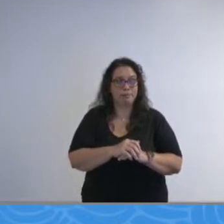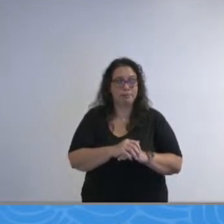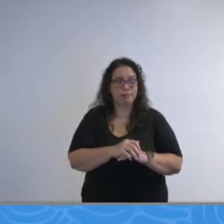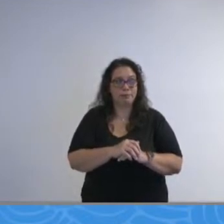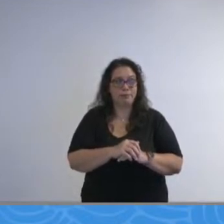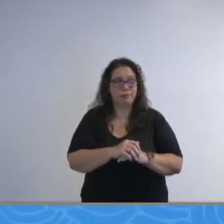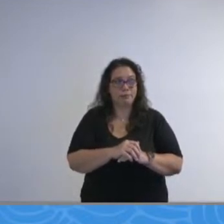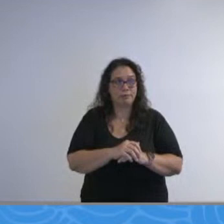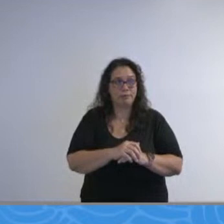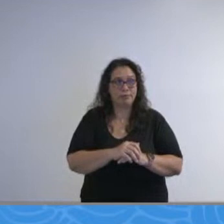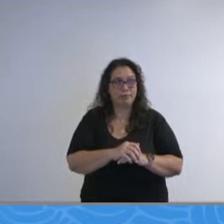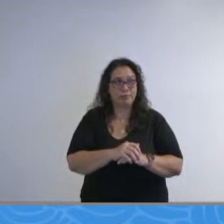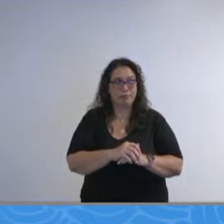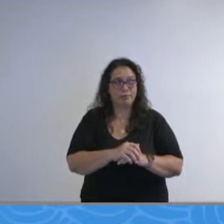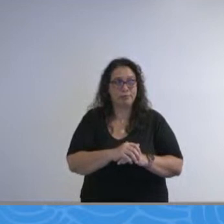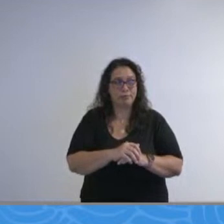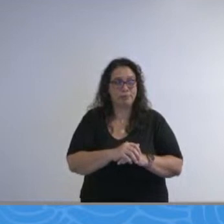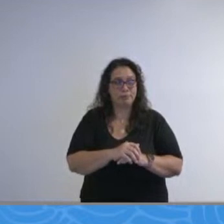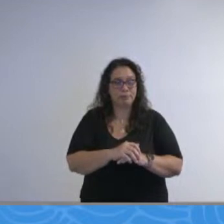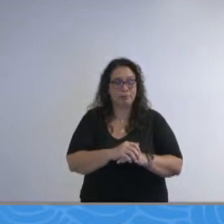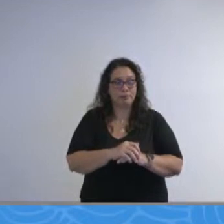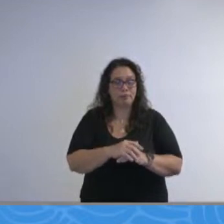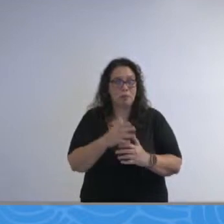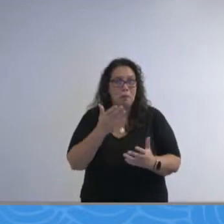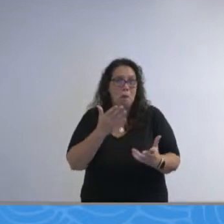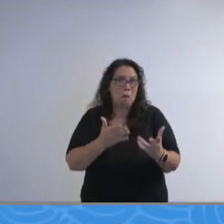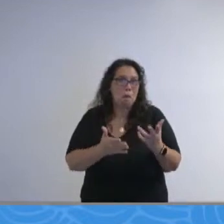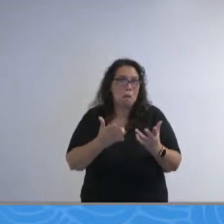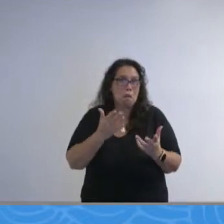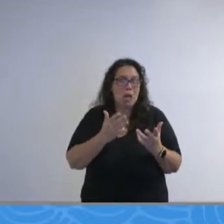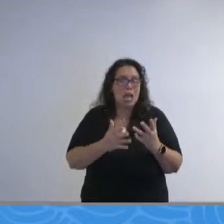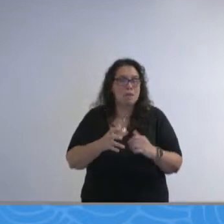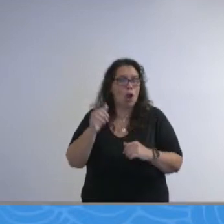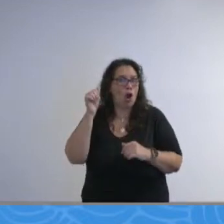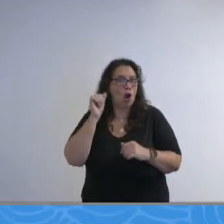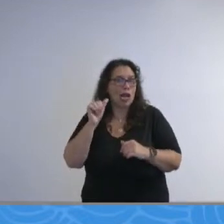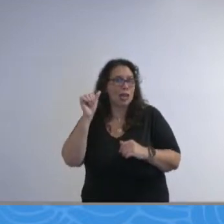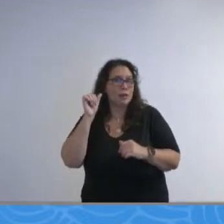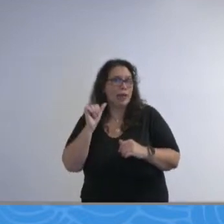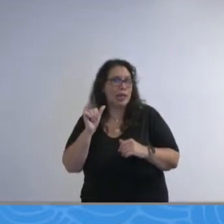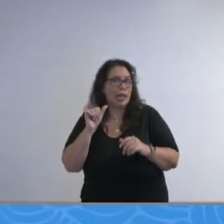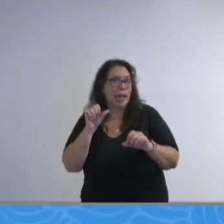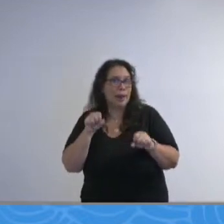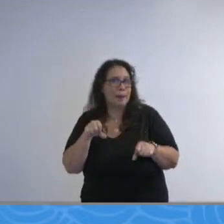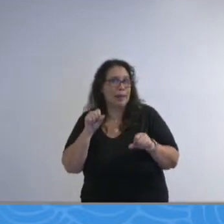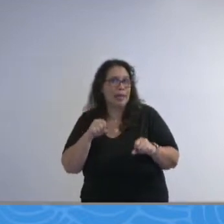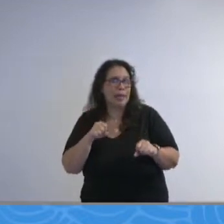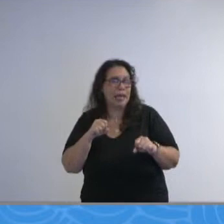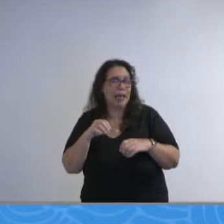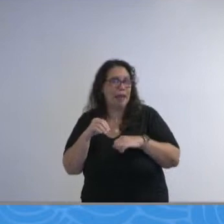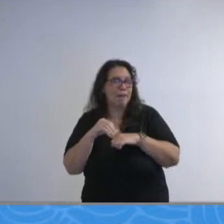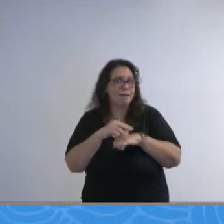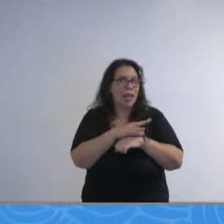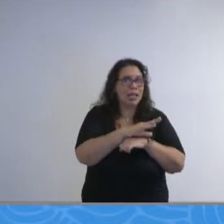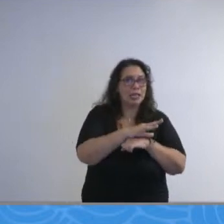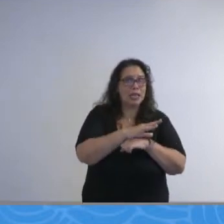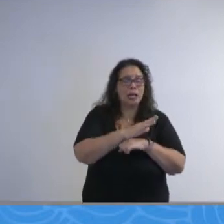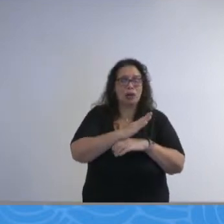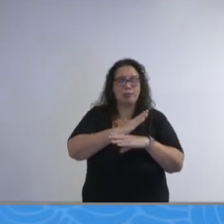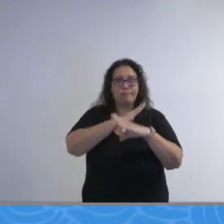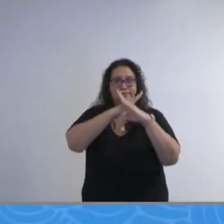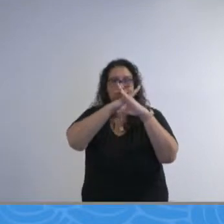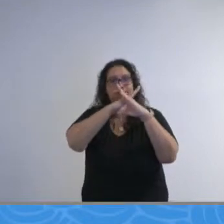audiological abilities are affected or interferes with the learning and comprehension that could cause this learning.